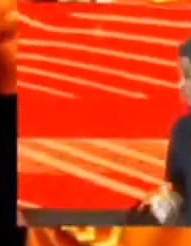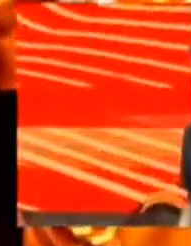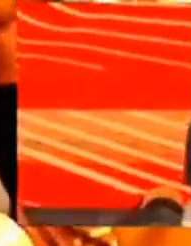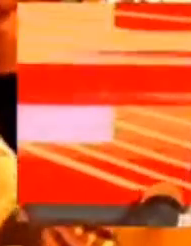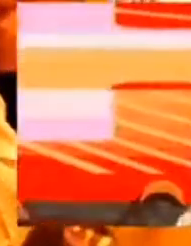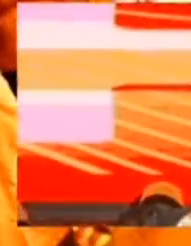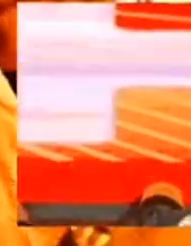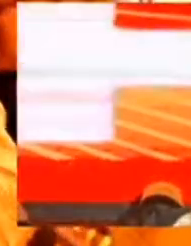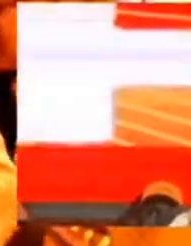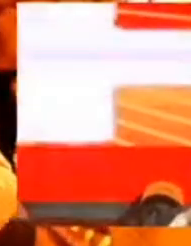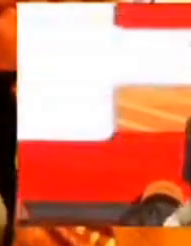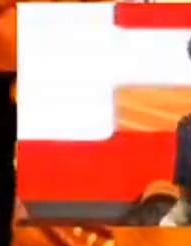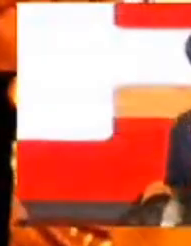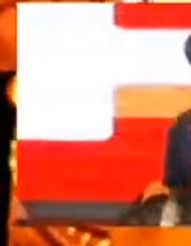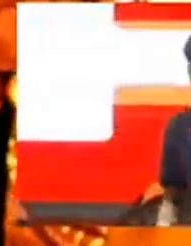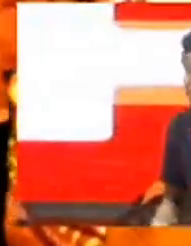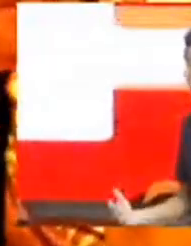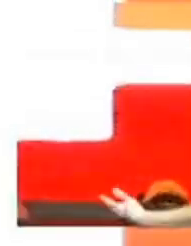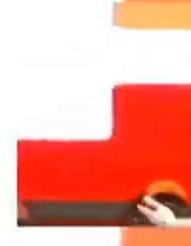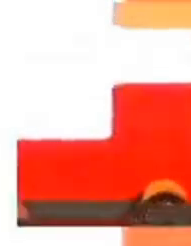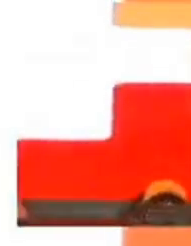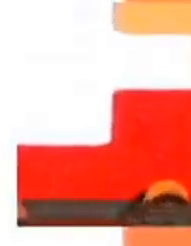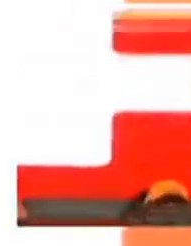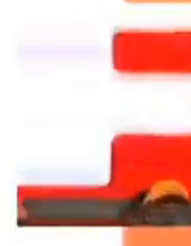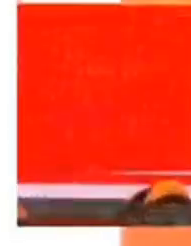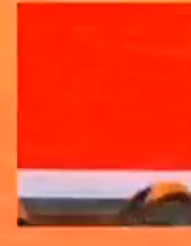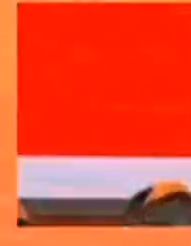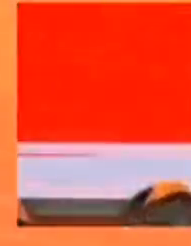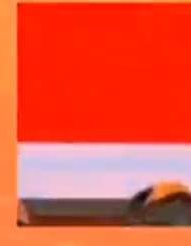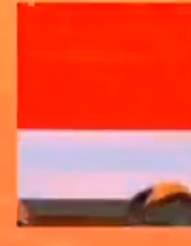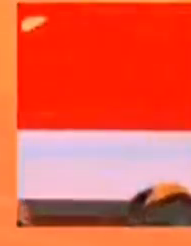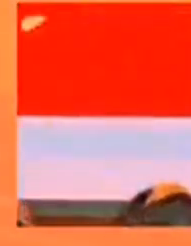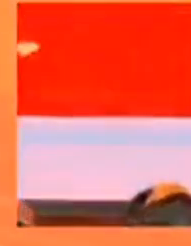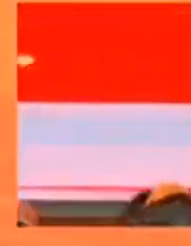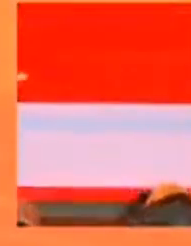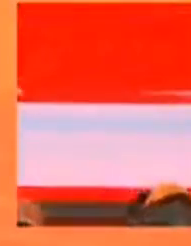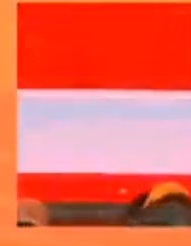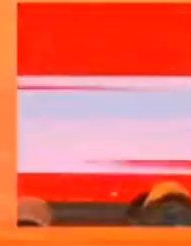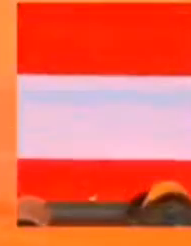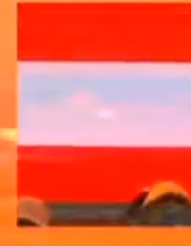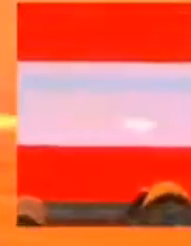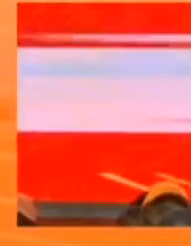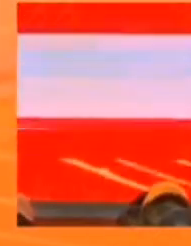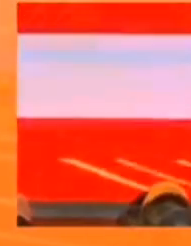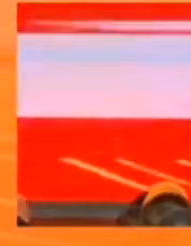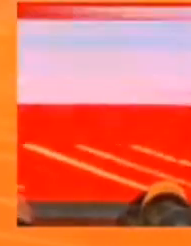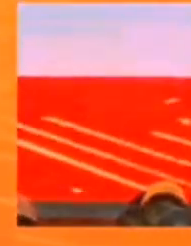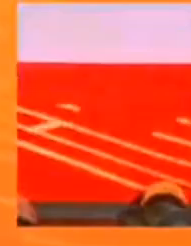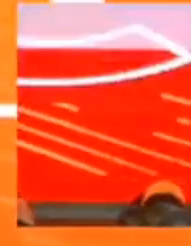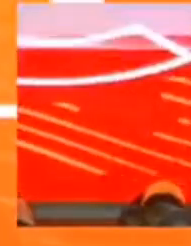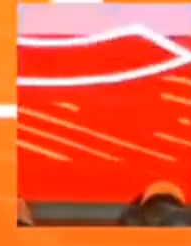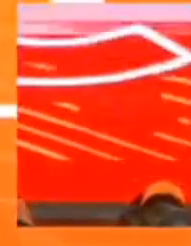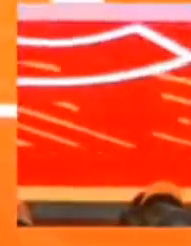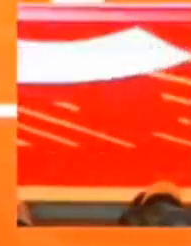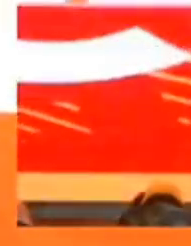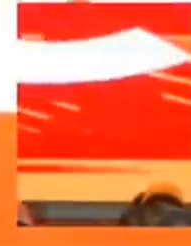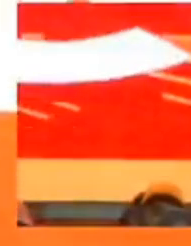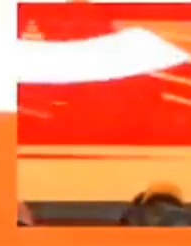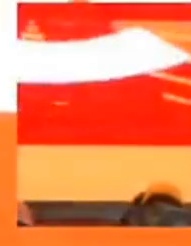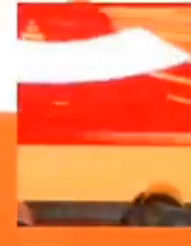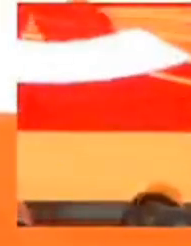of 190 days, some children missing 90 days. Because deep rural